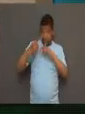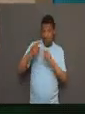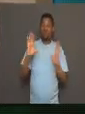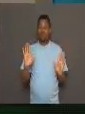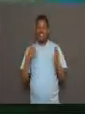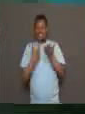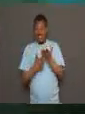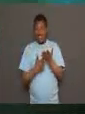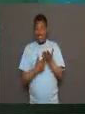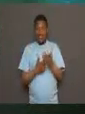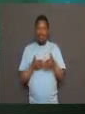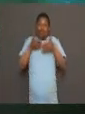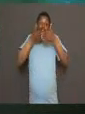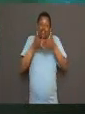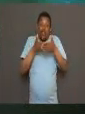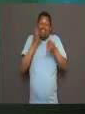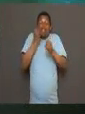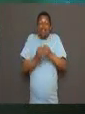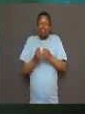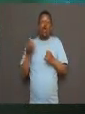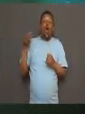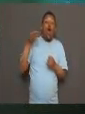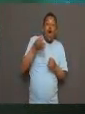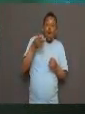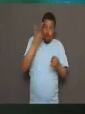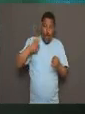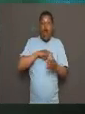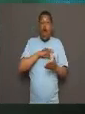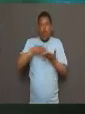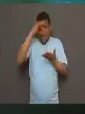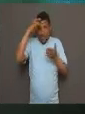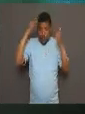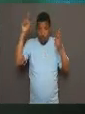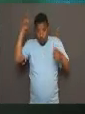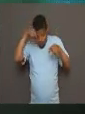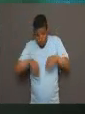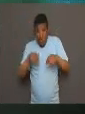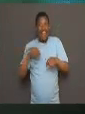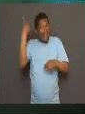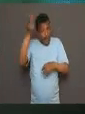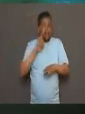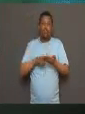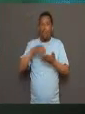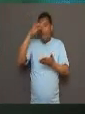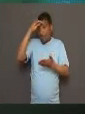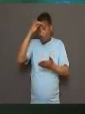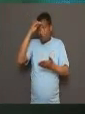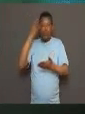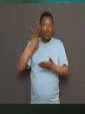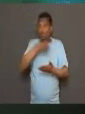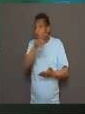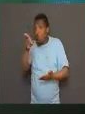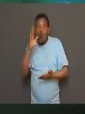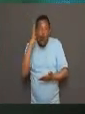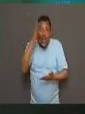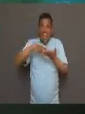accuracy. This brings us to the end of our lesson for today. In the next